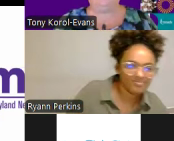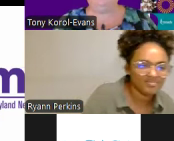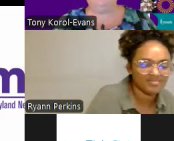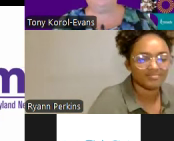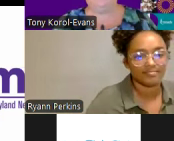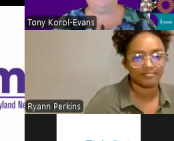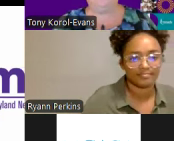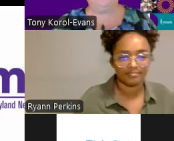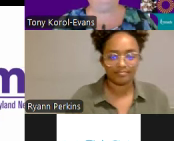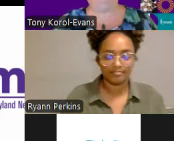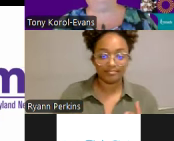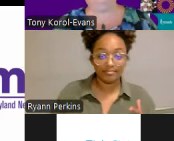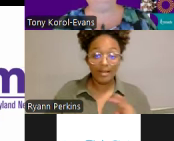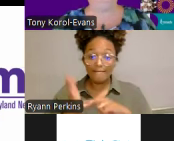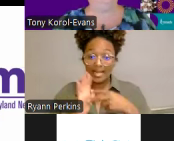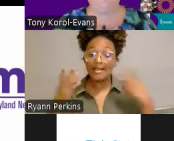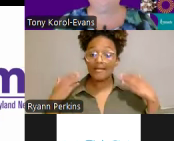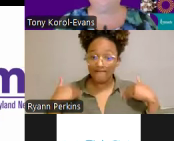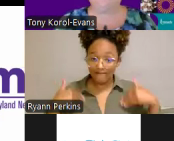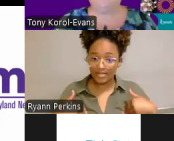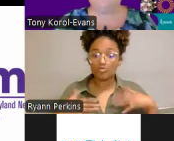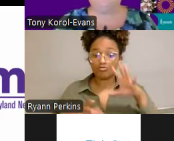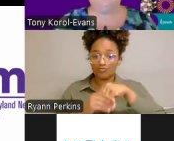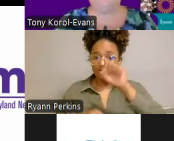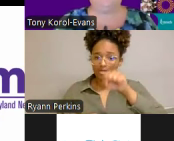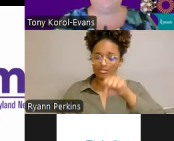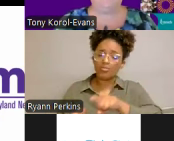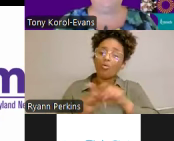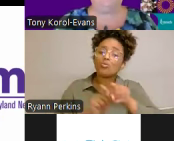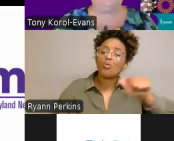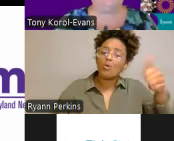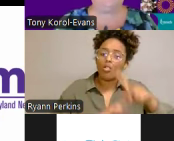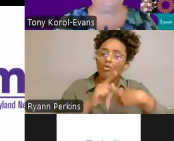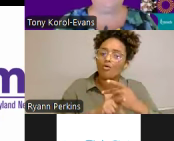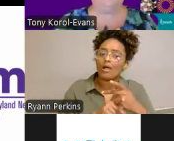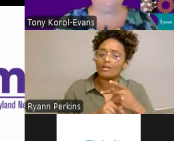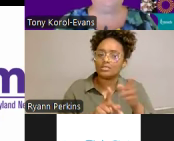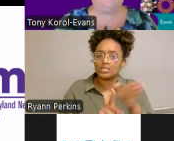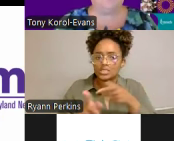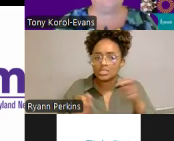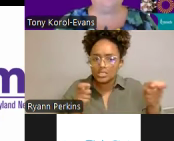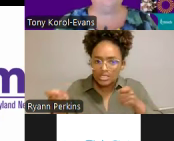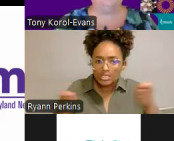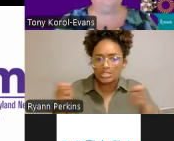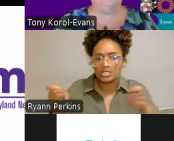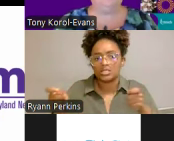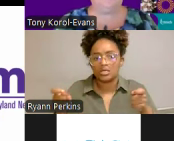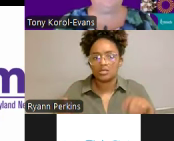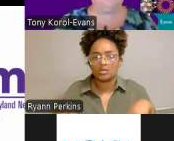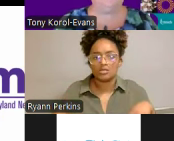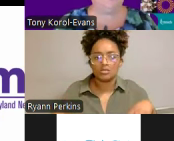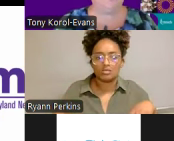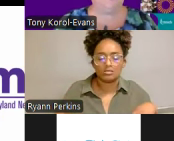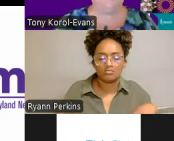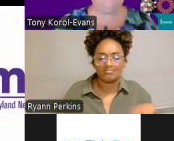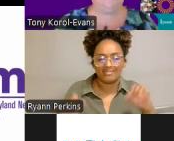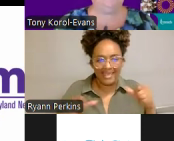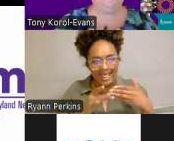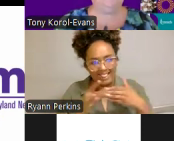where emotional and physical control can lead to sexual abuse, rape, or victim fearing they have no choice but to